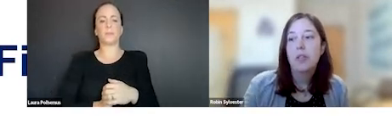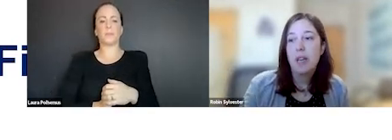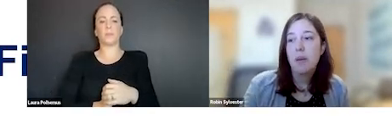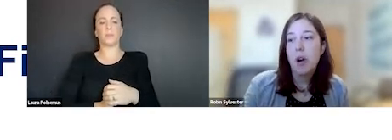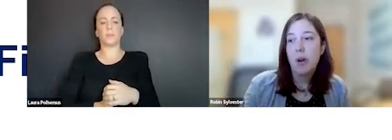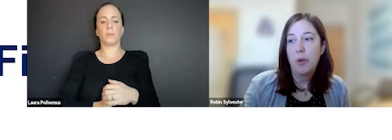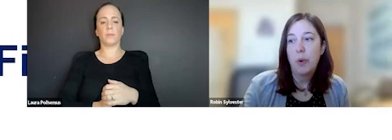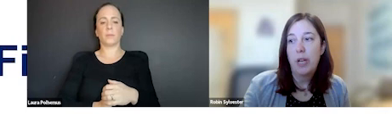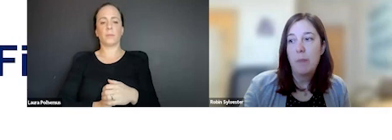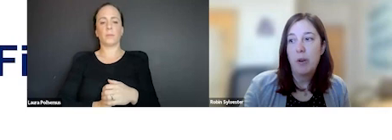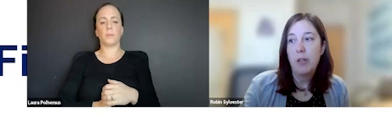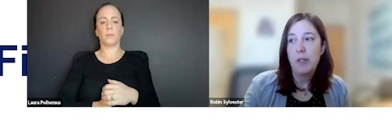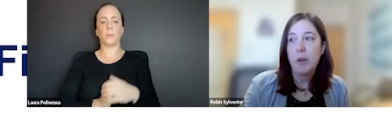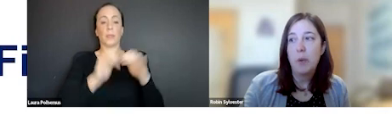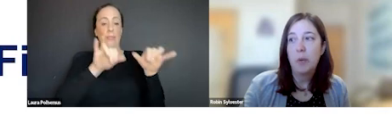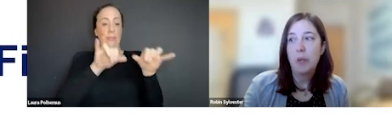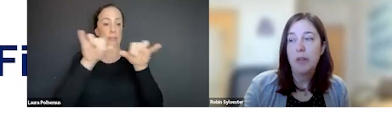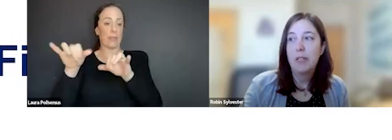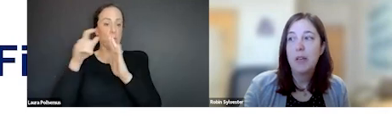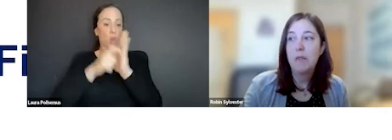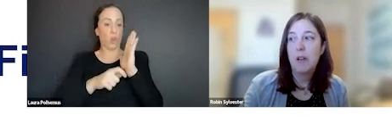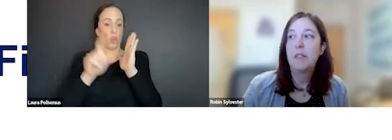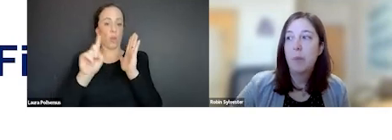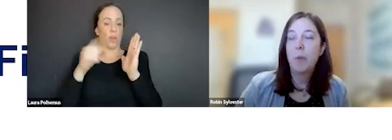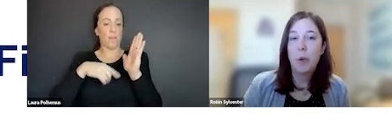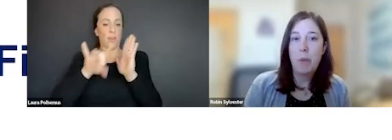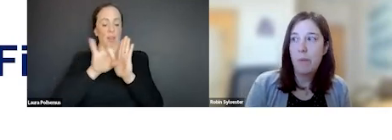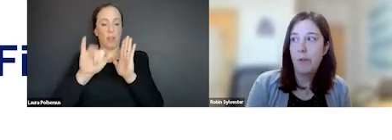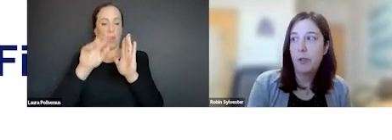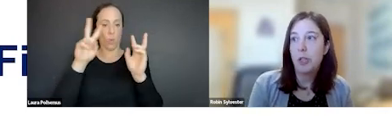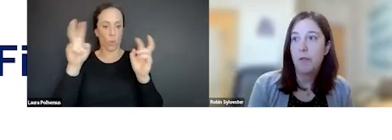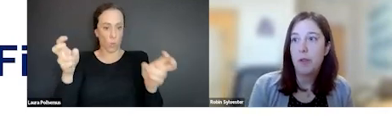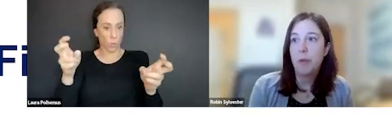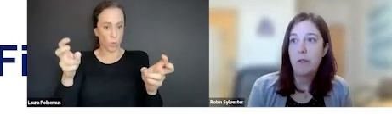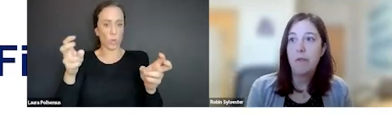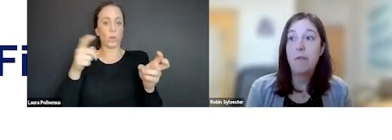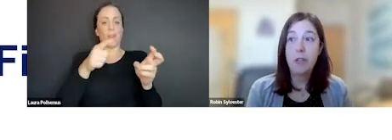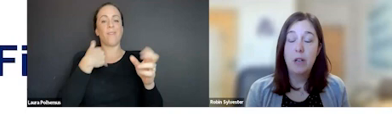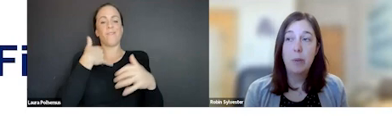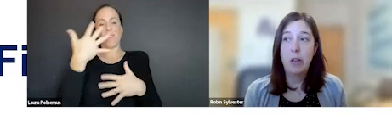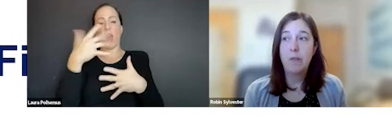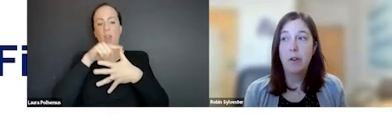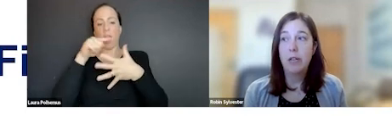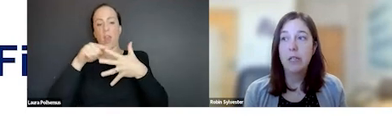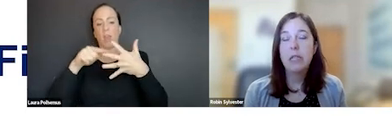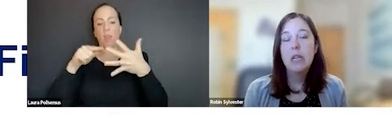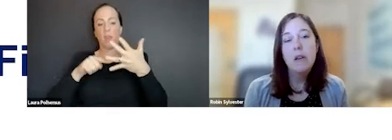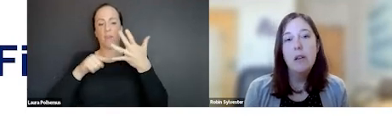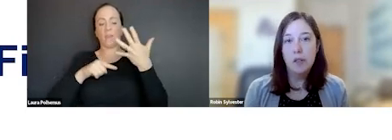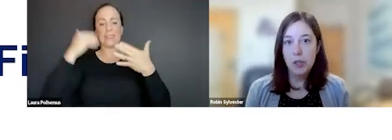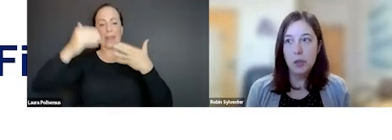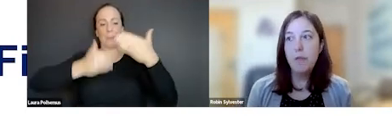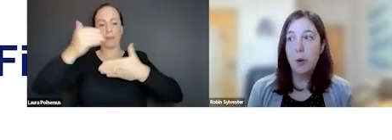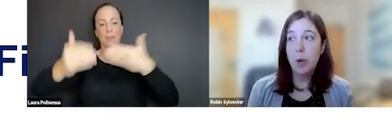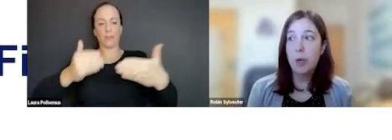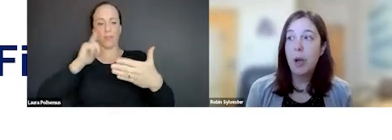So the same article where I came across that quote lays out a 5-step roadmap for searching for the right fit and applying for grants.